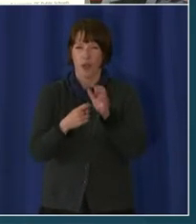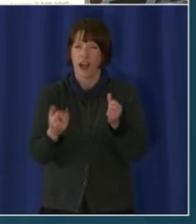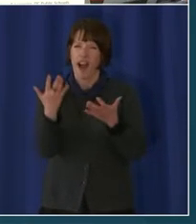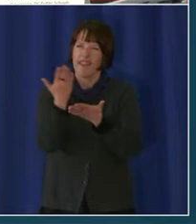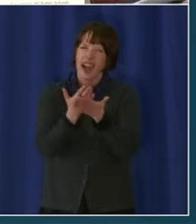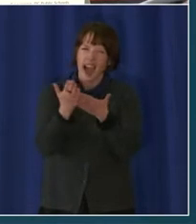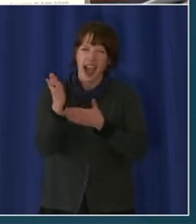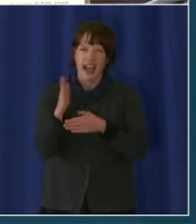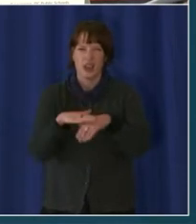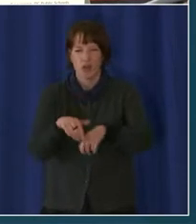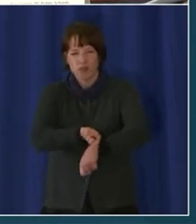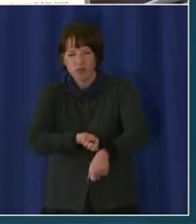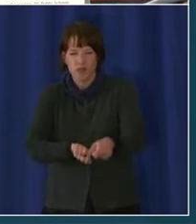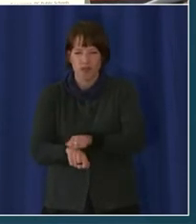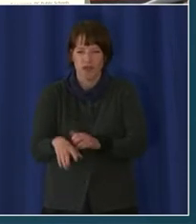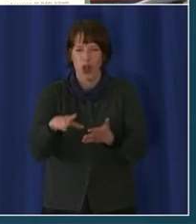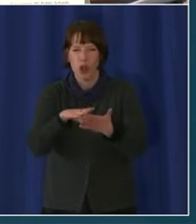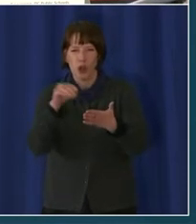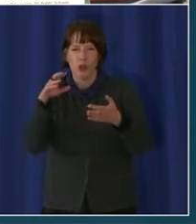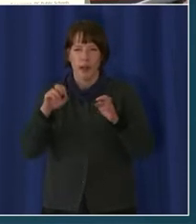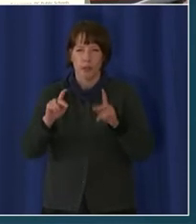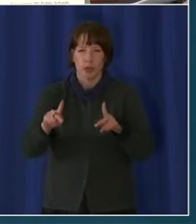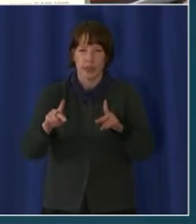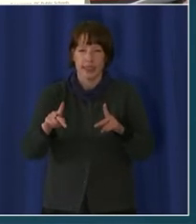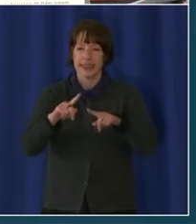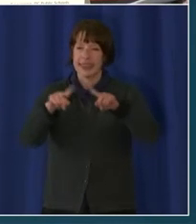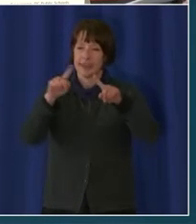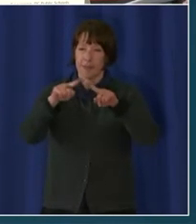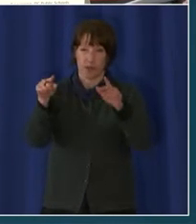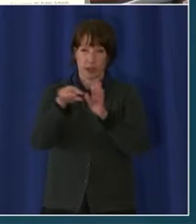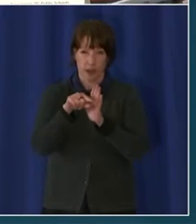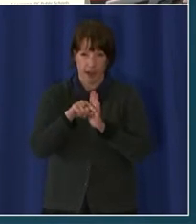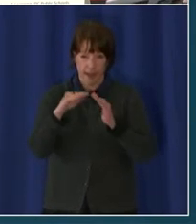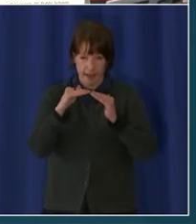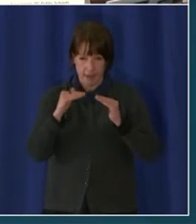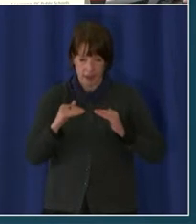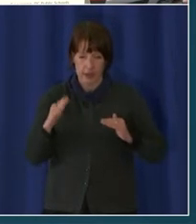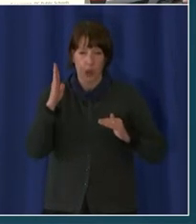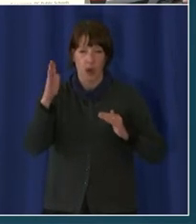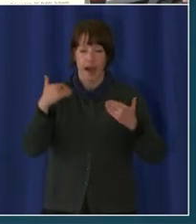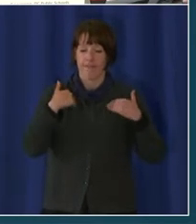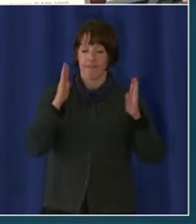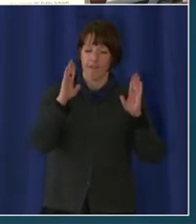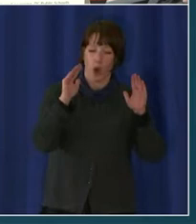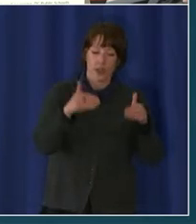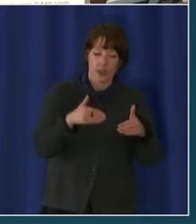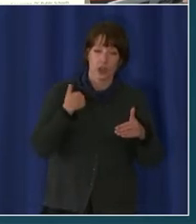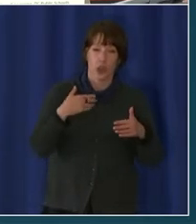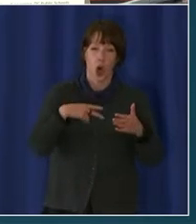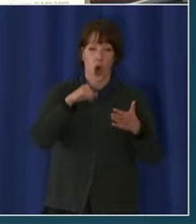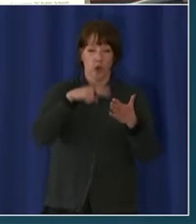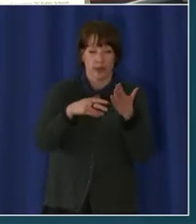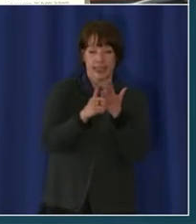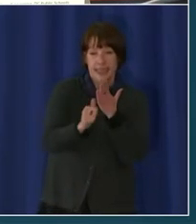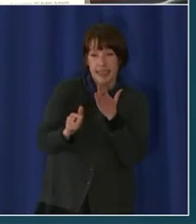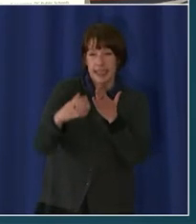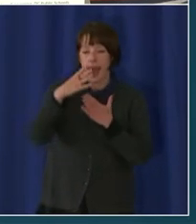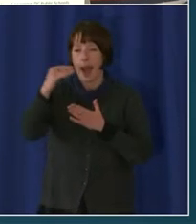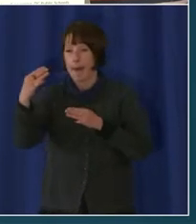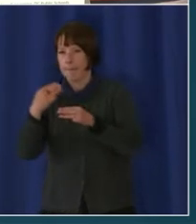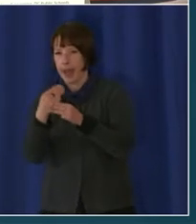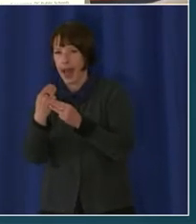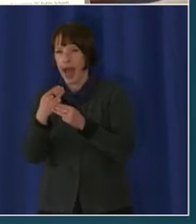hands-on learning opportunities across our grade levels. There will be a focus on literacy and math,